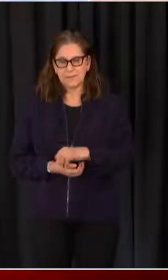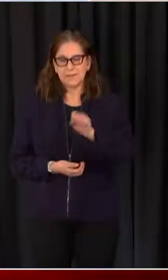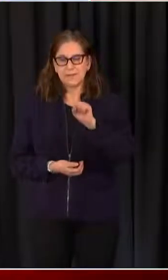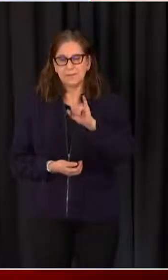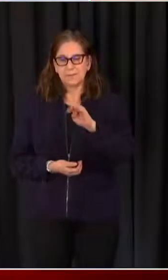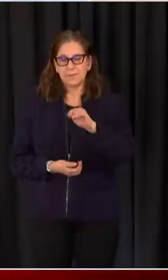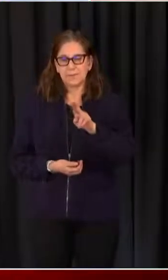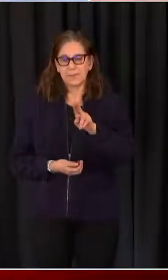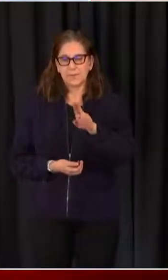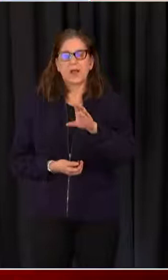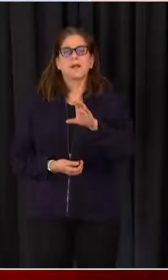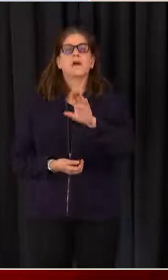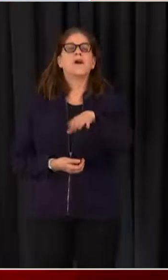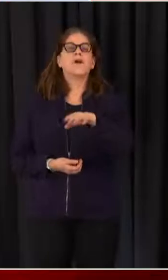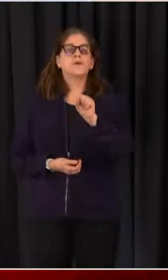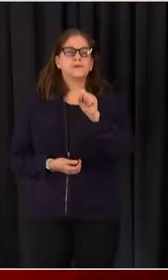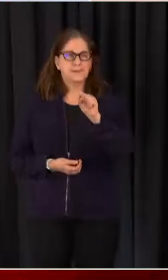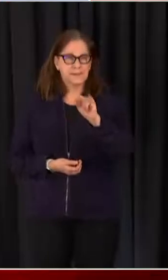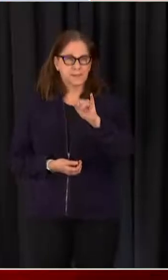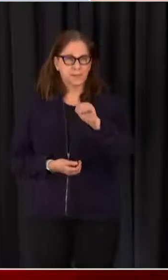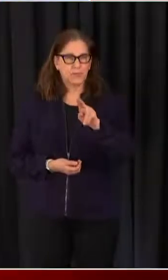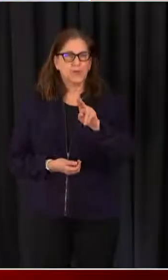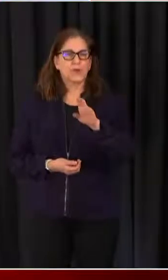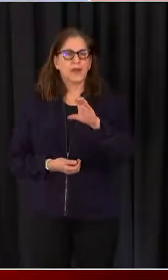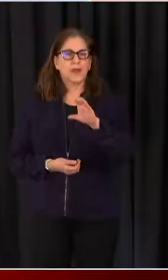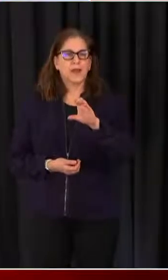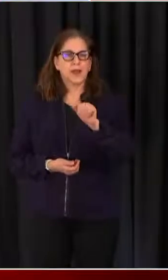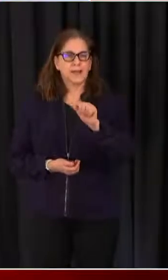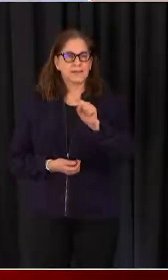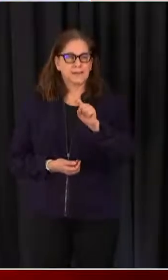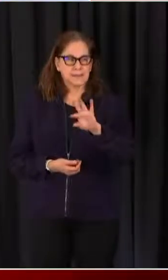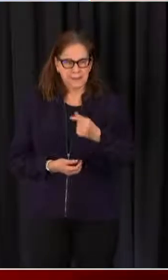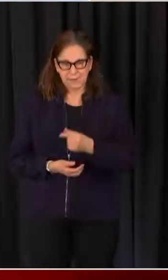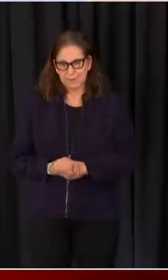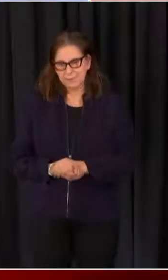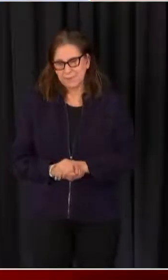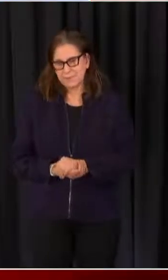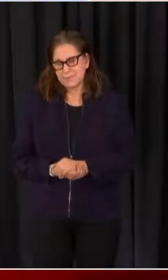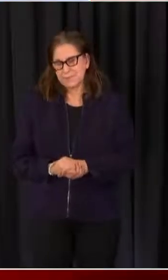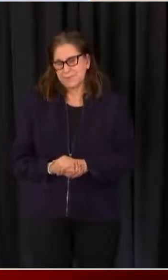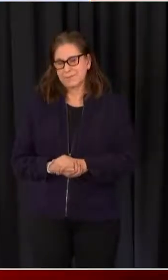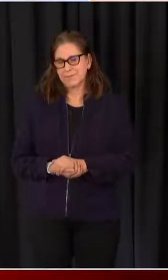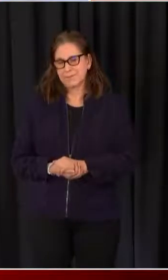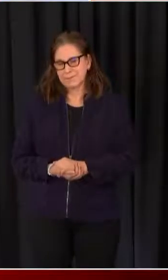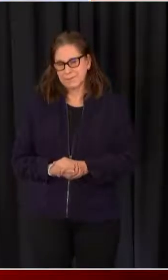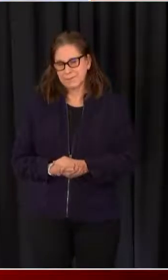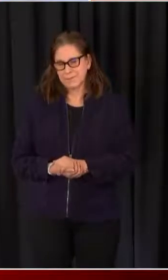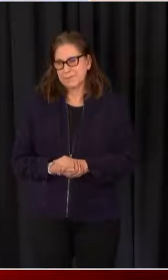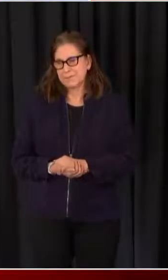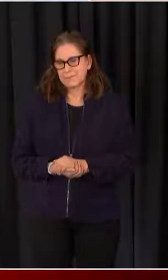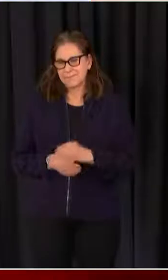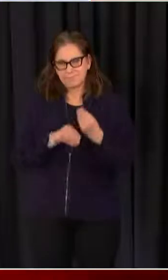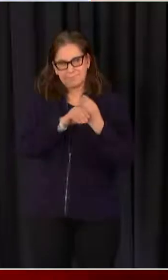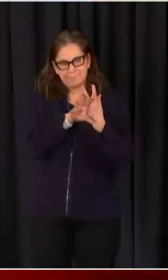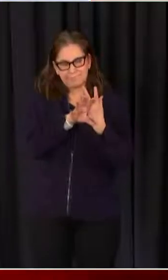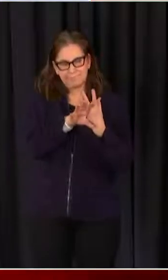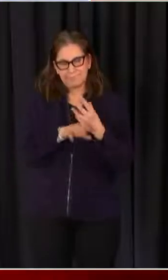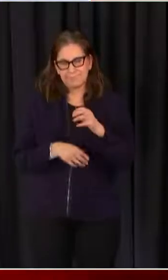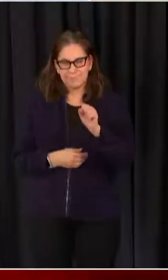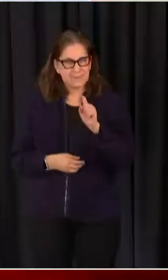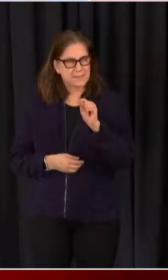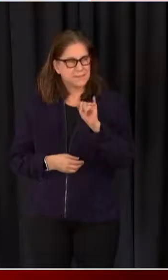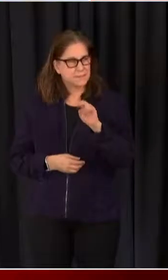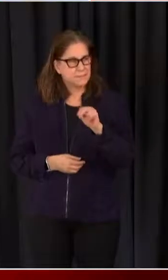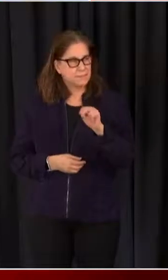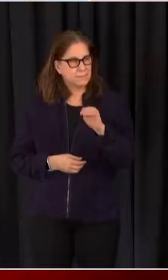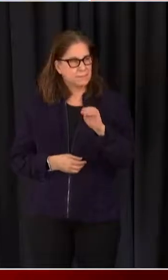also want to hear about cases and spread. Does DC Health know about spread within or what you have seen in private schools? We've published